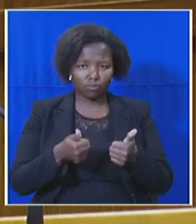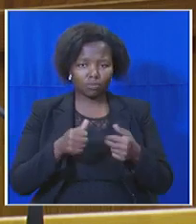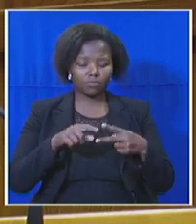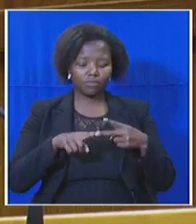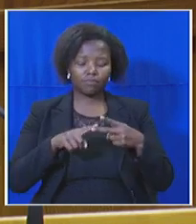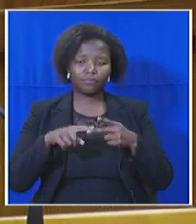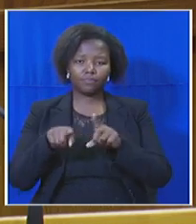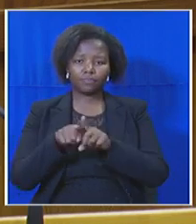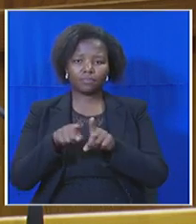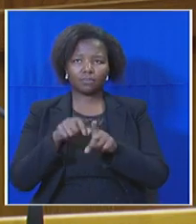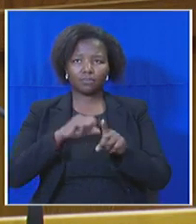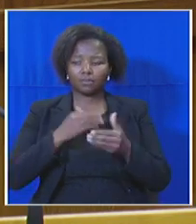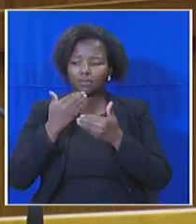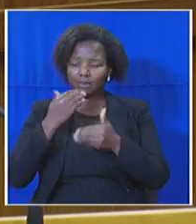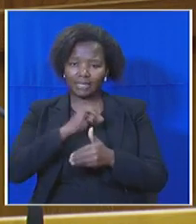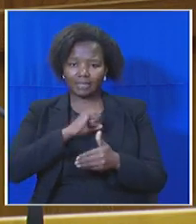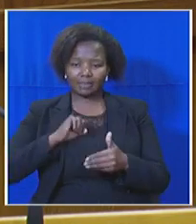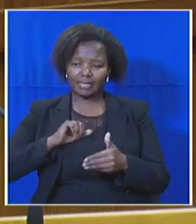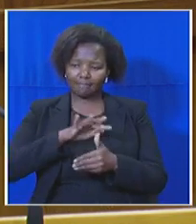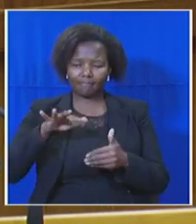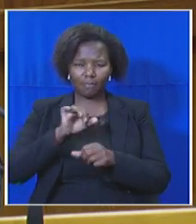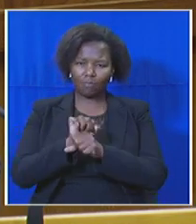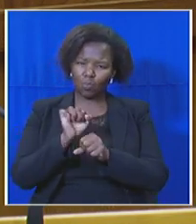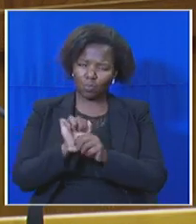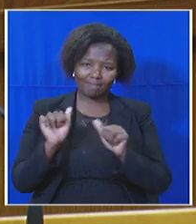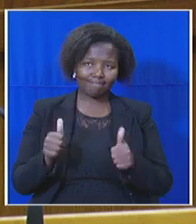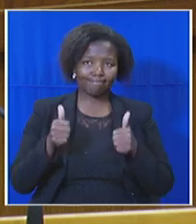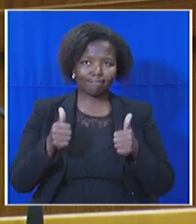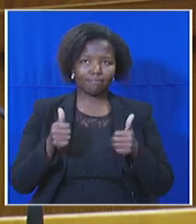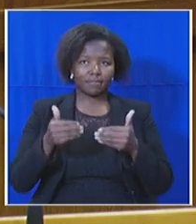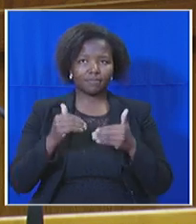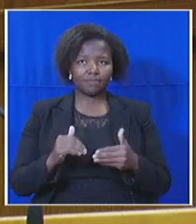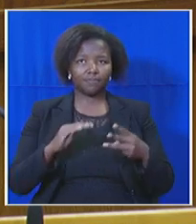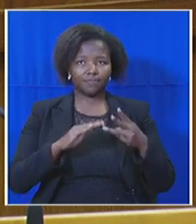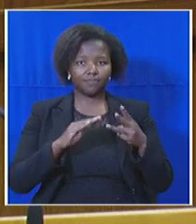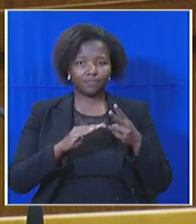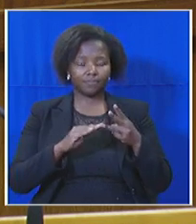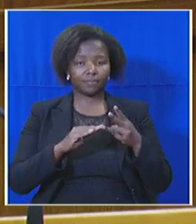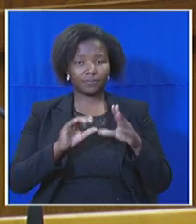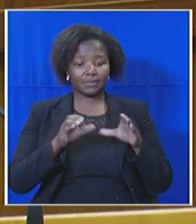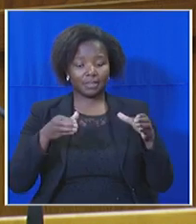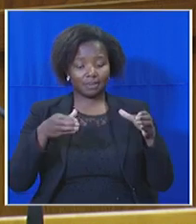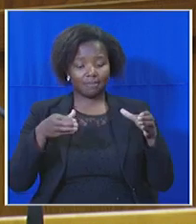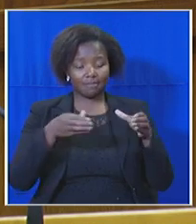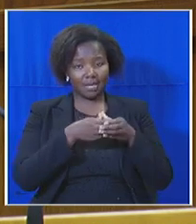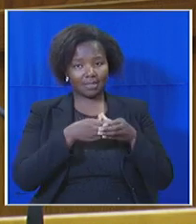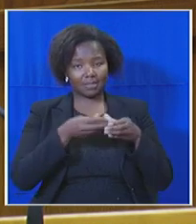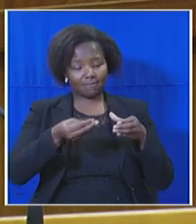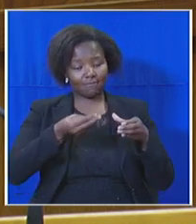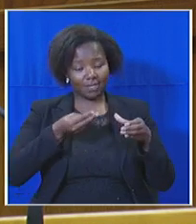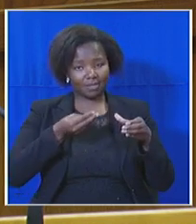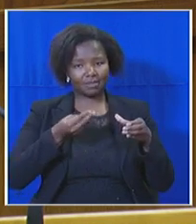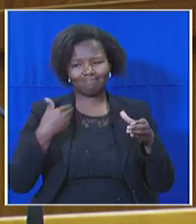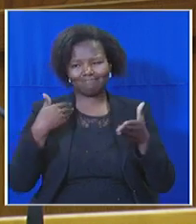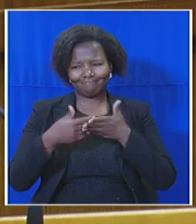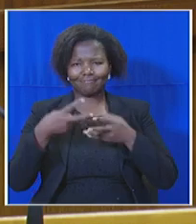also be extended to our staff for their diligence. The third-party fund has always been a problem child of the Department of